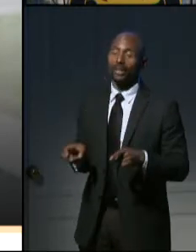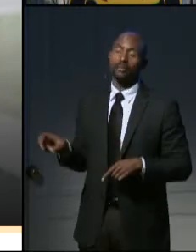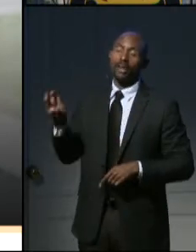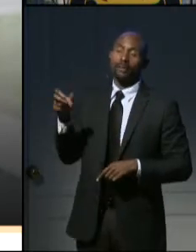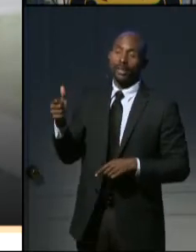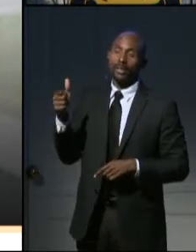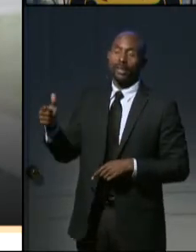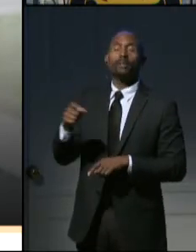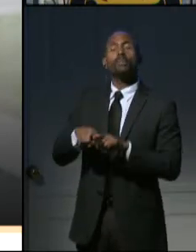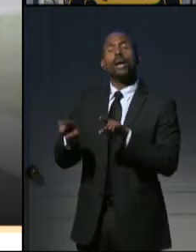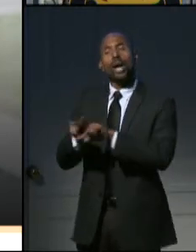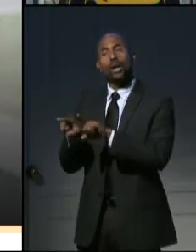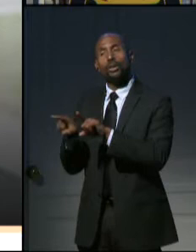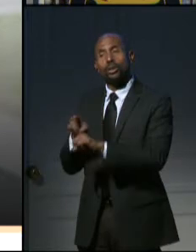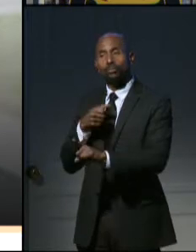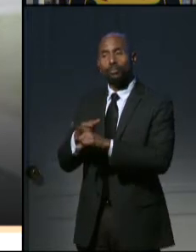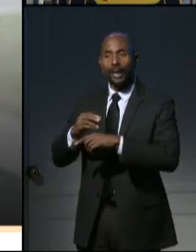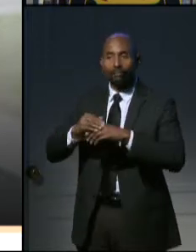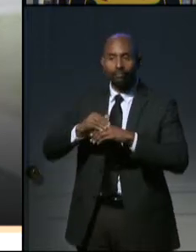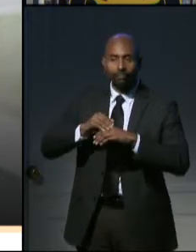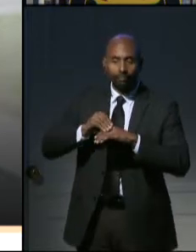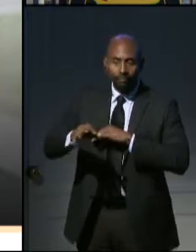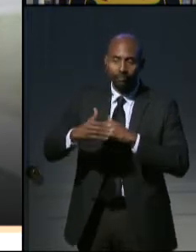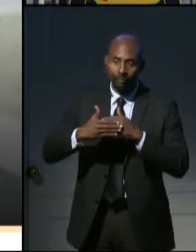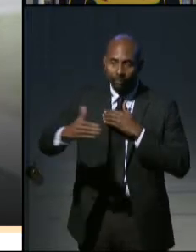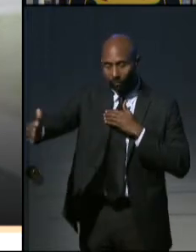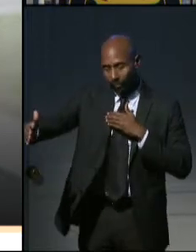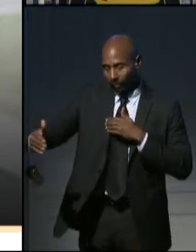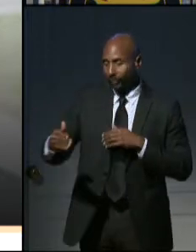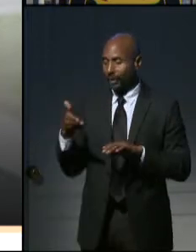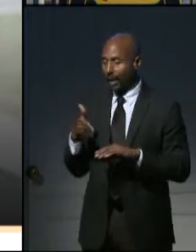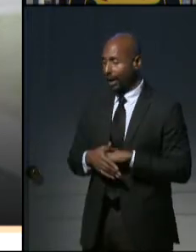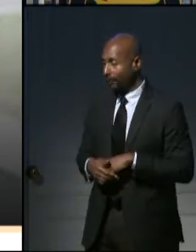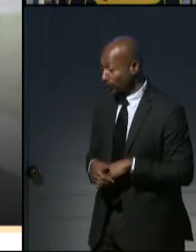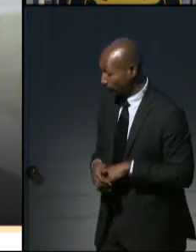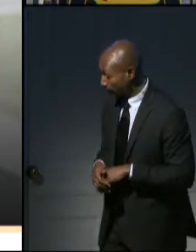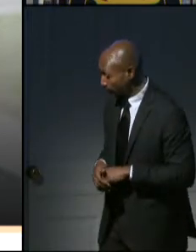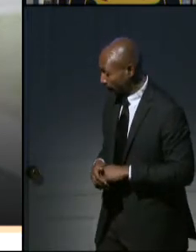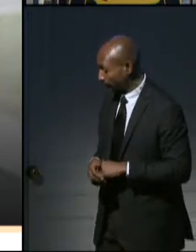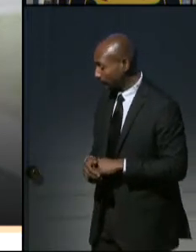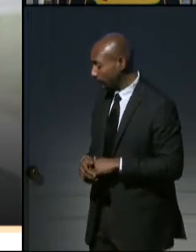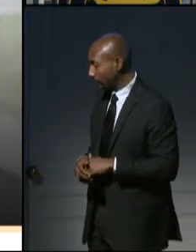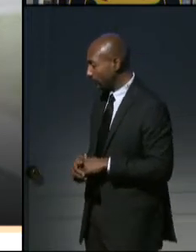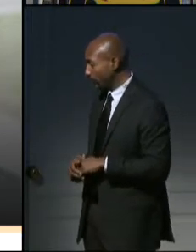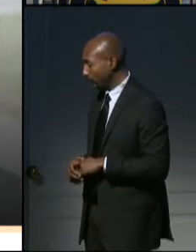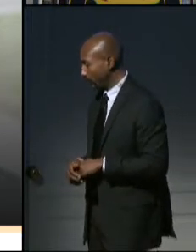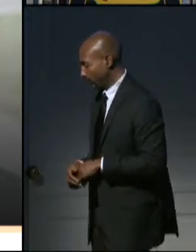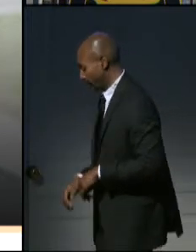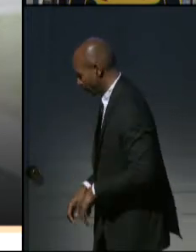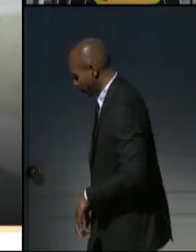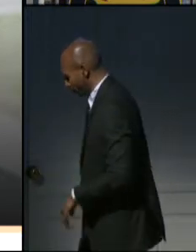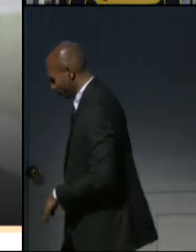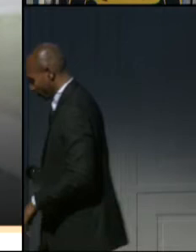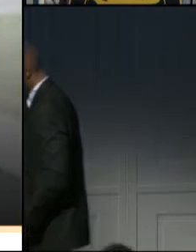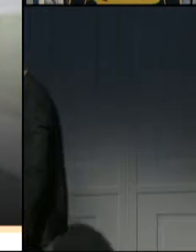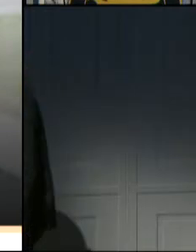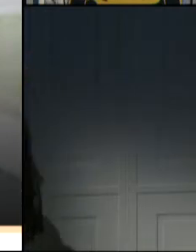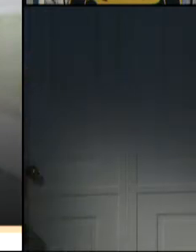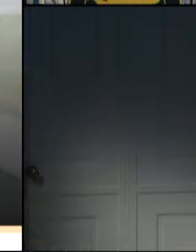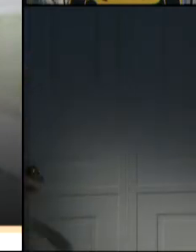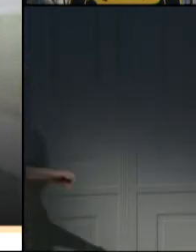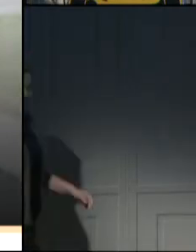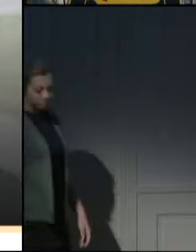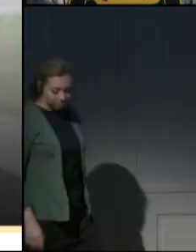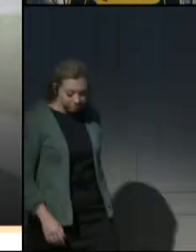itself, but also have long-lasting effects afterwards. However, how many people cannot travel as much, especially as they